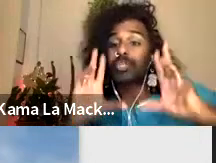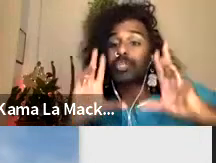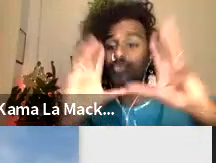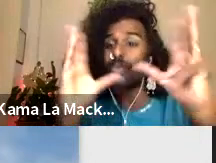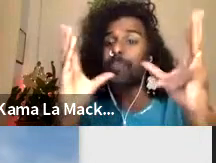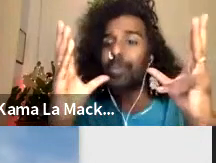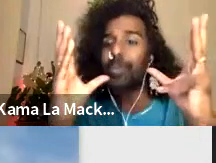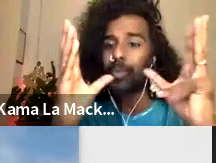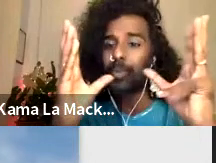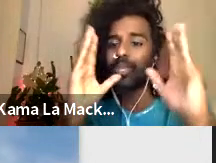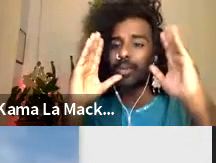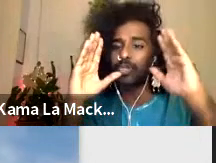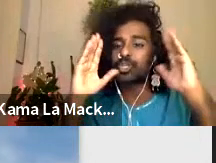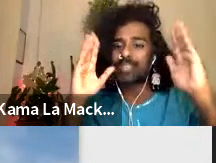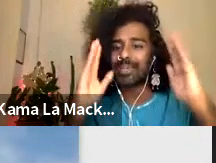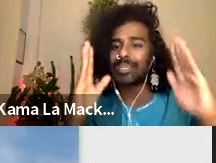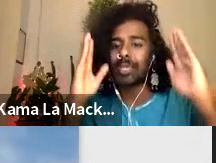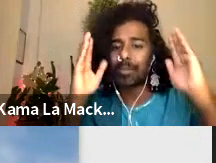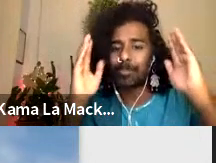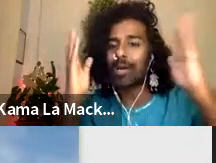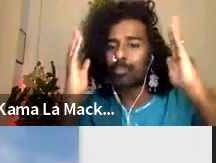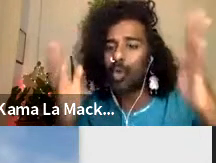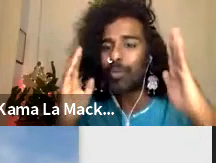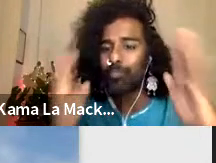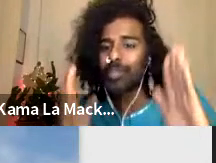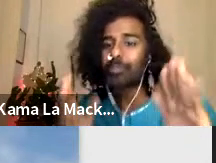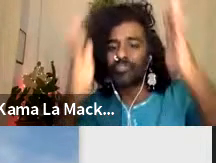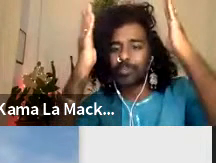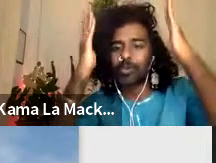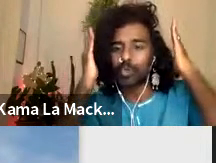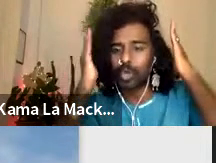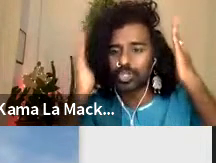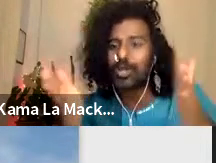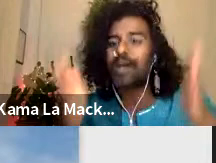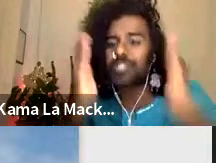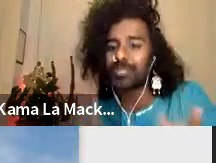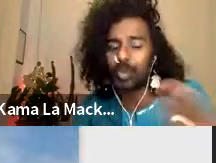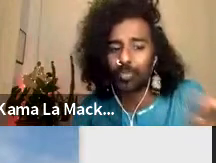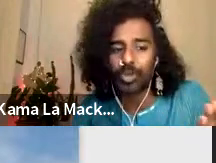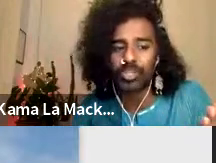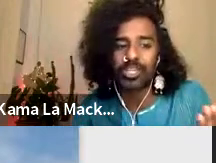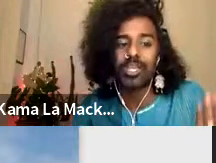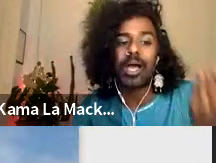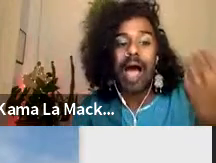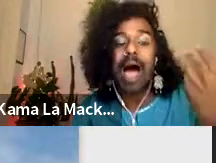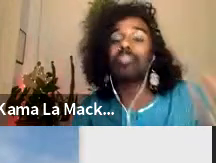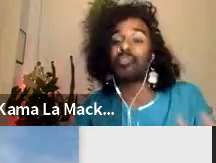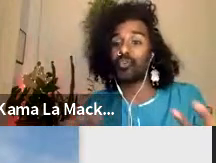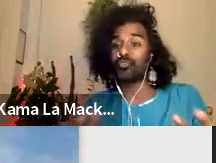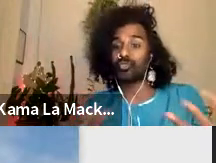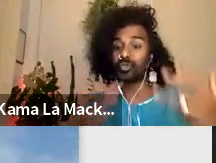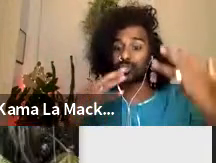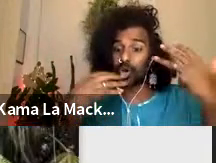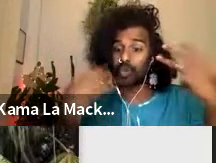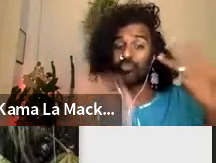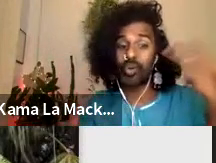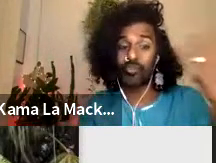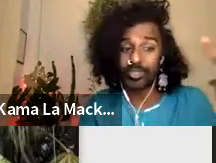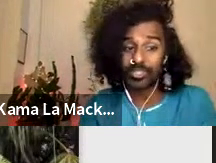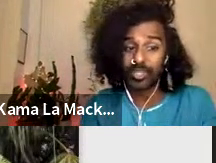but actually framing my body, and not just any black, brown body, but framing also a transgender body at the